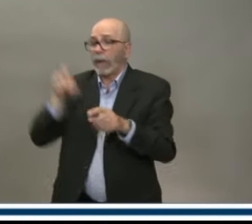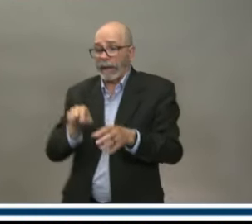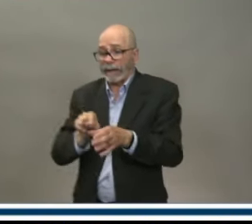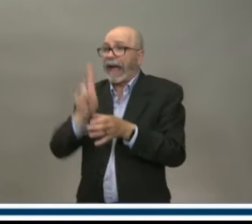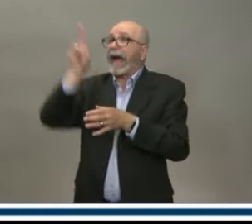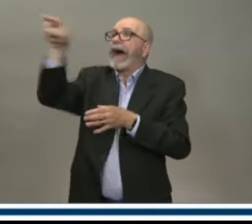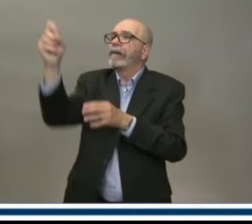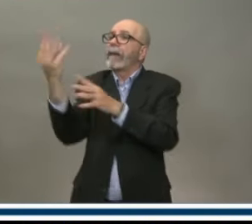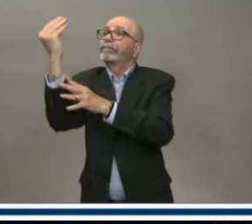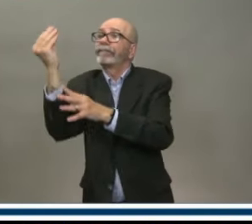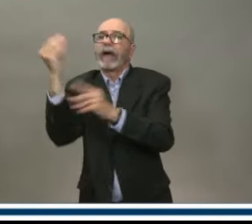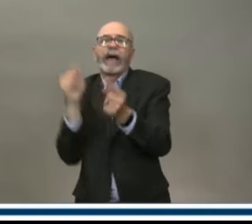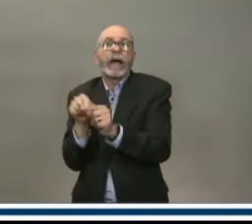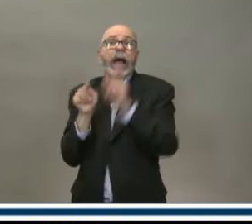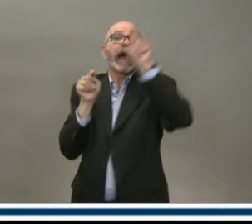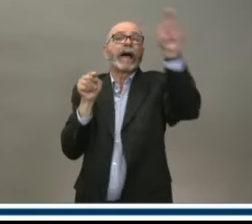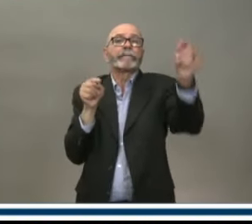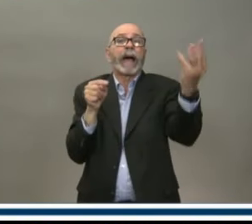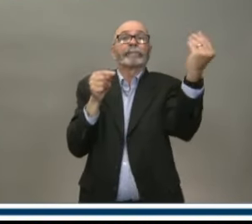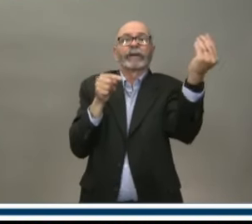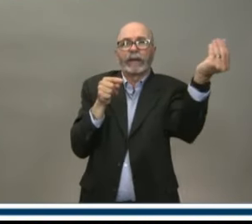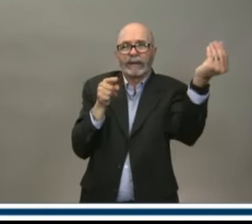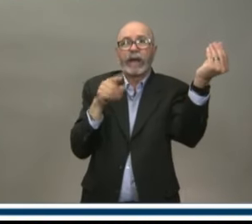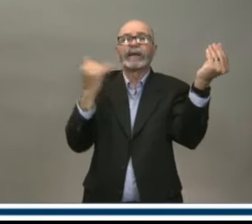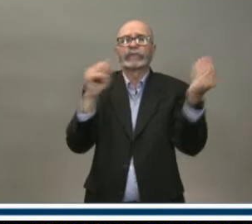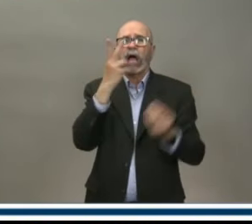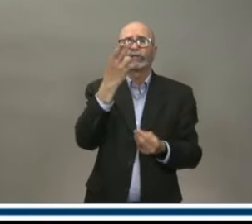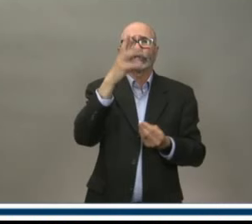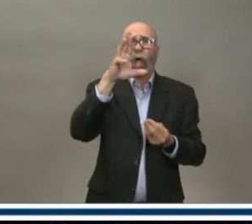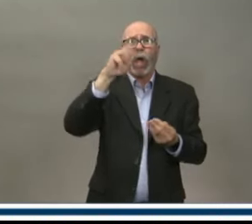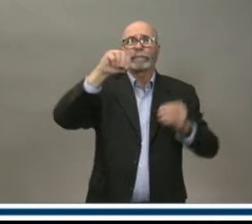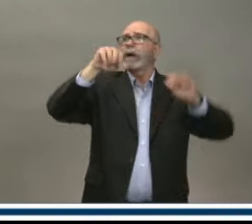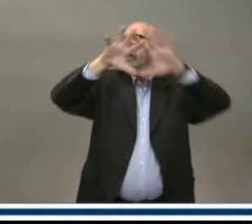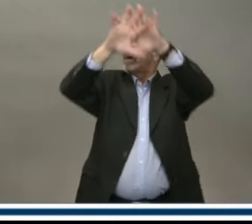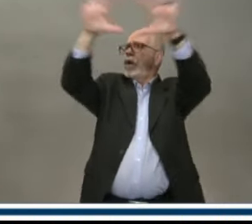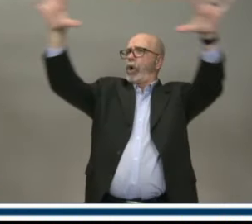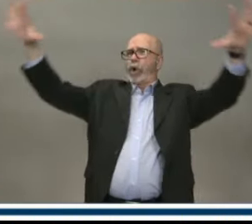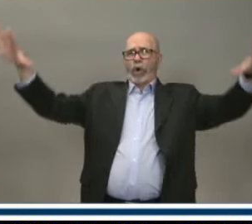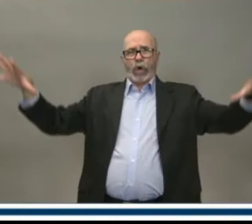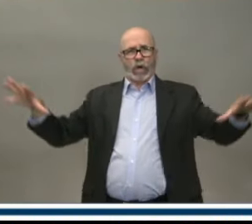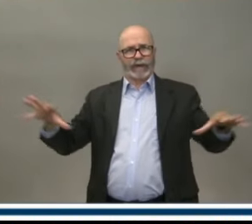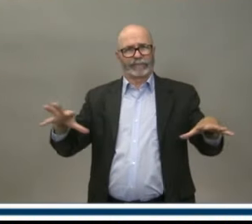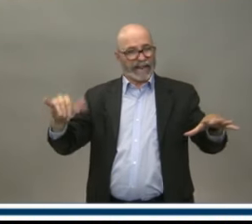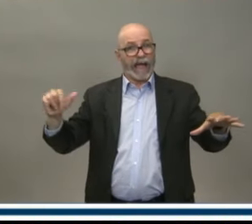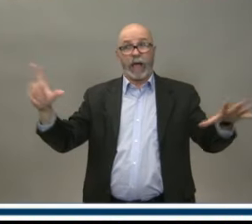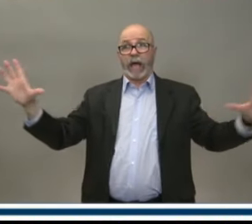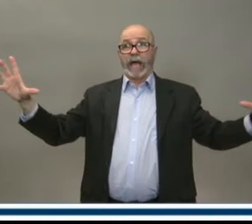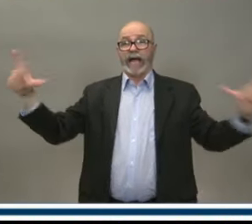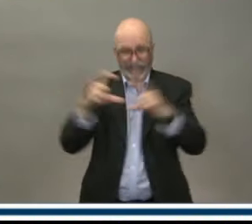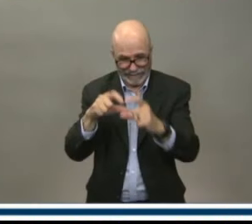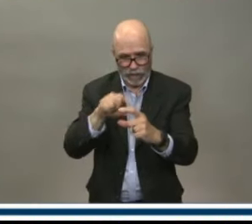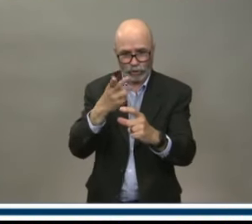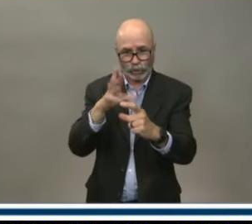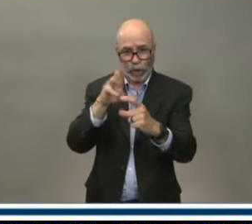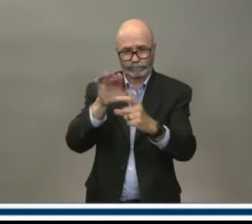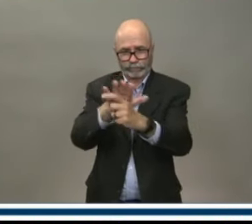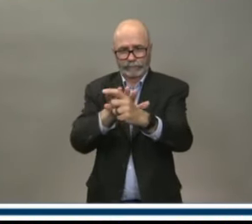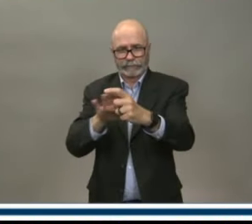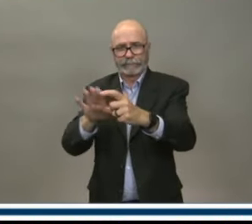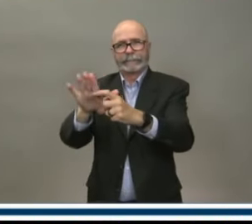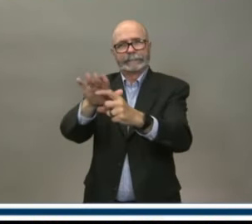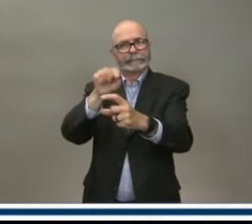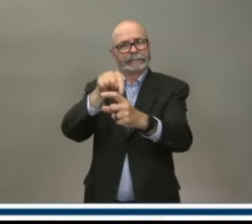we have areas of more robust community transmission, especially in the Dartmouth side of the